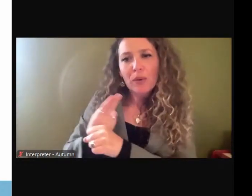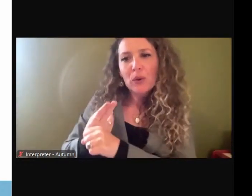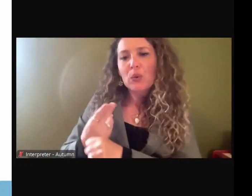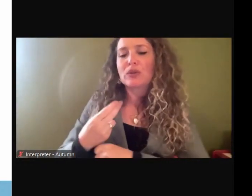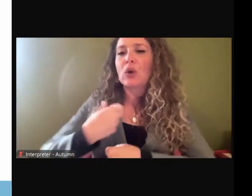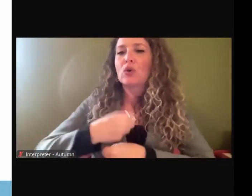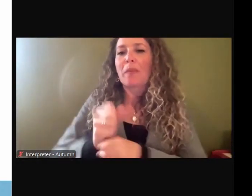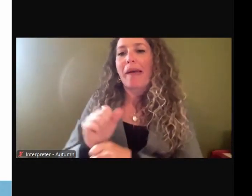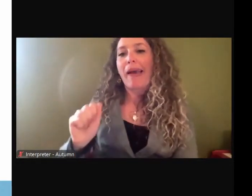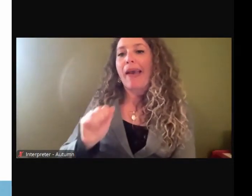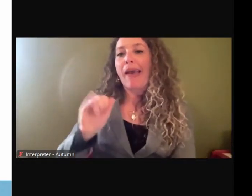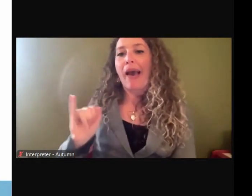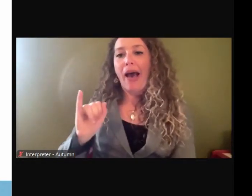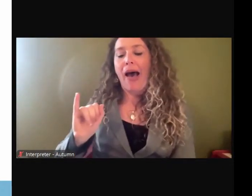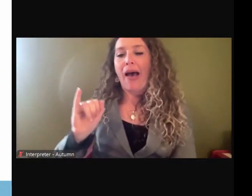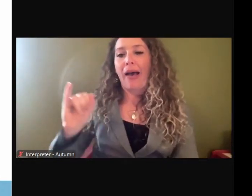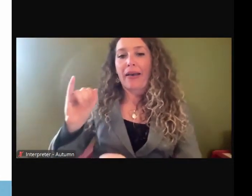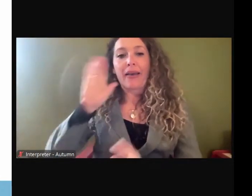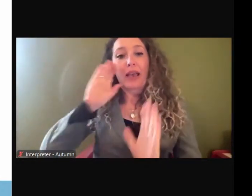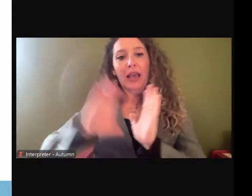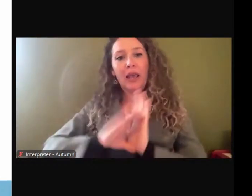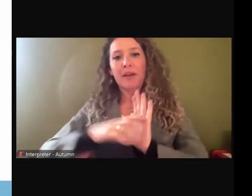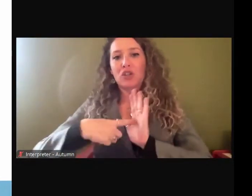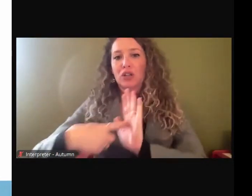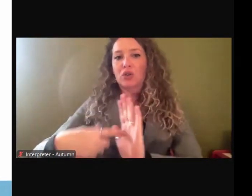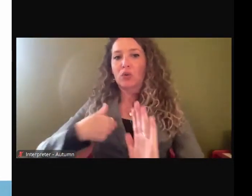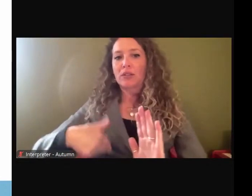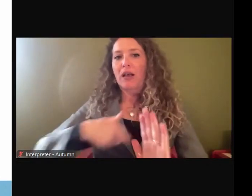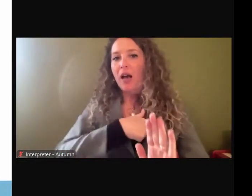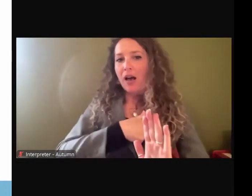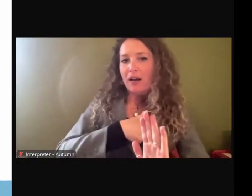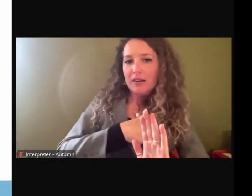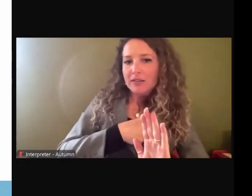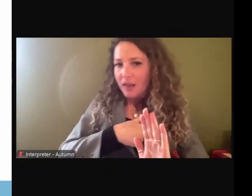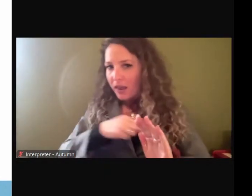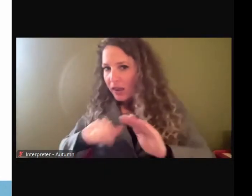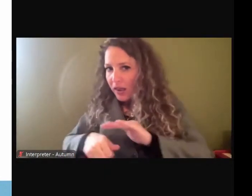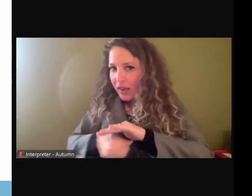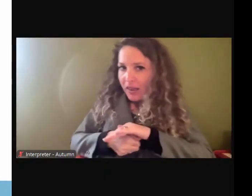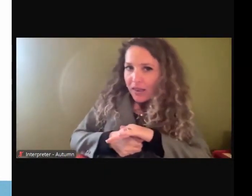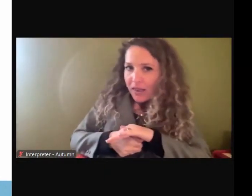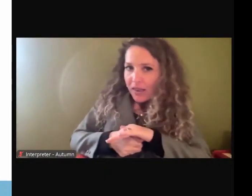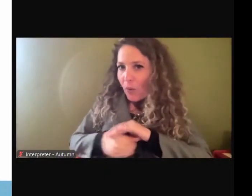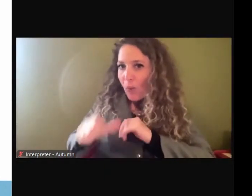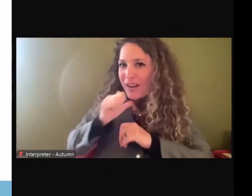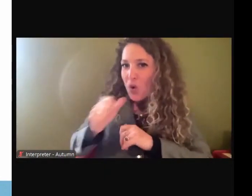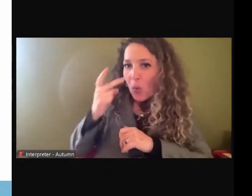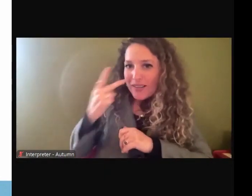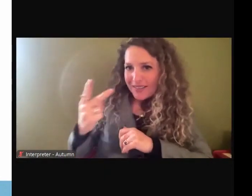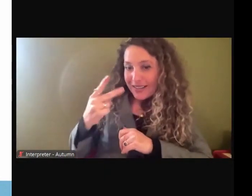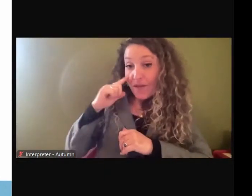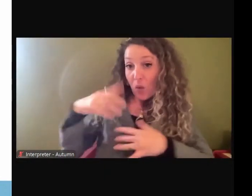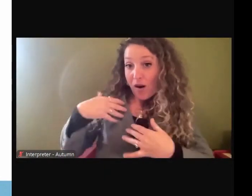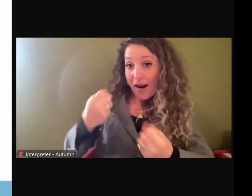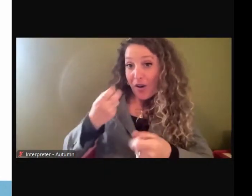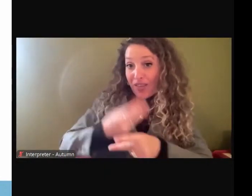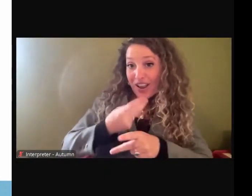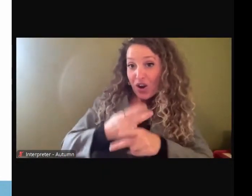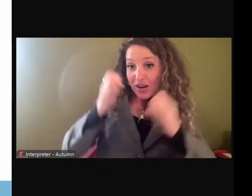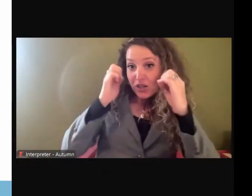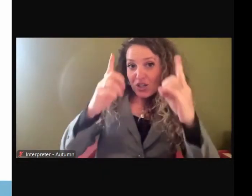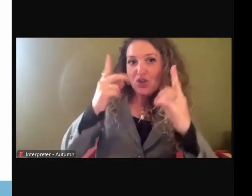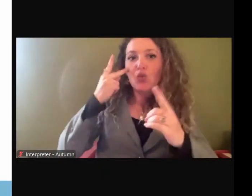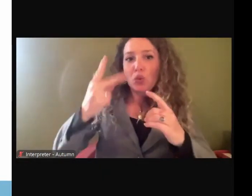AI generated image that shows us kind of the backstage of healthcare education. So we have on stage this patient